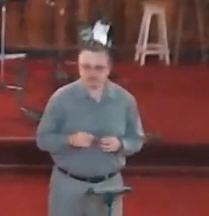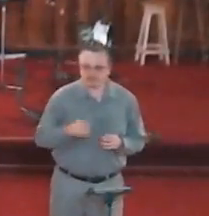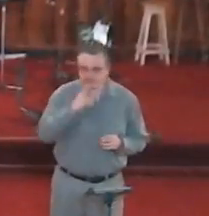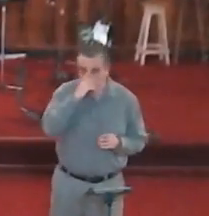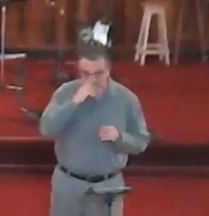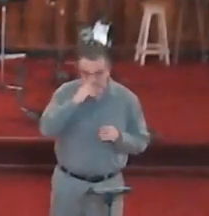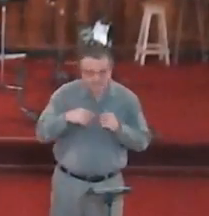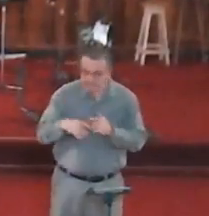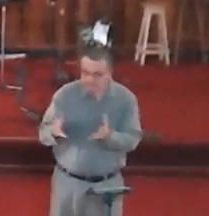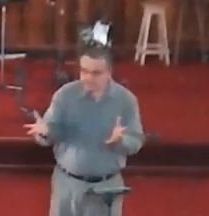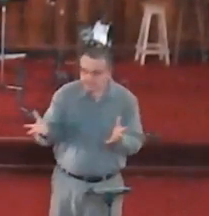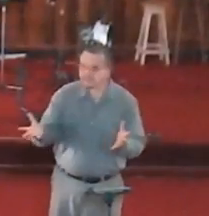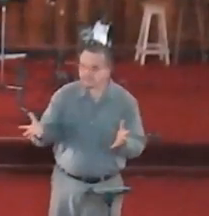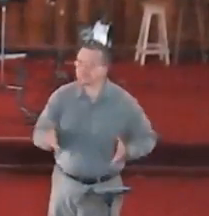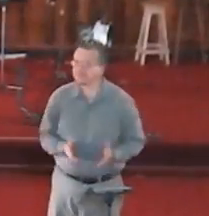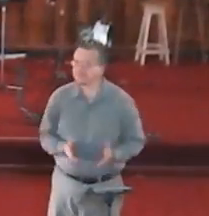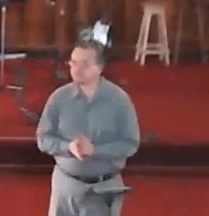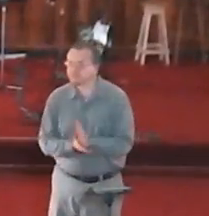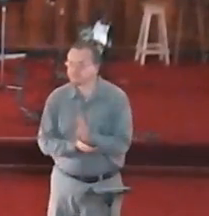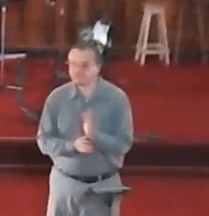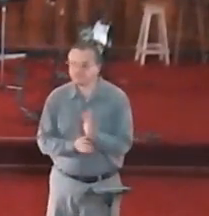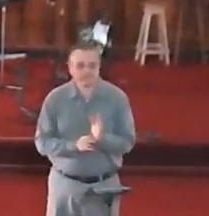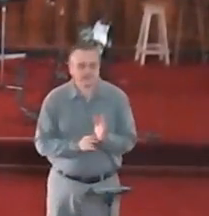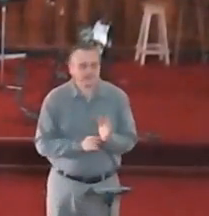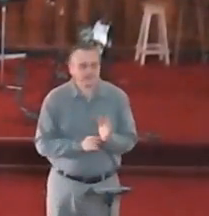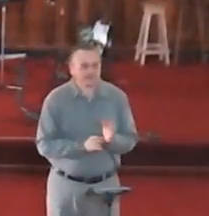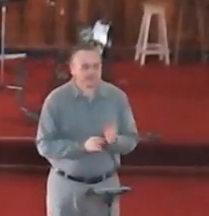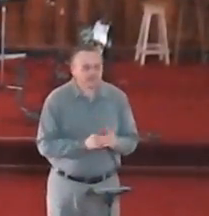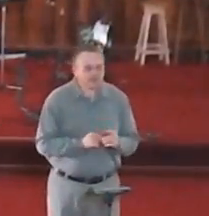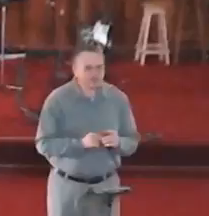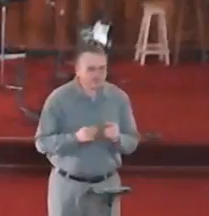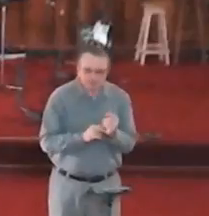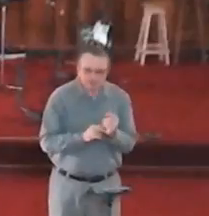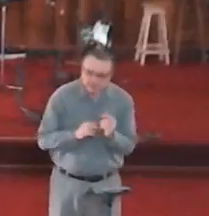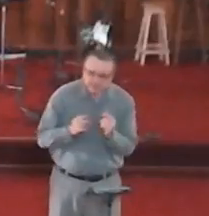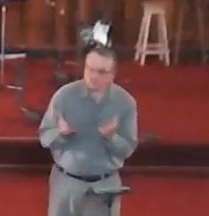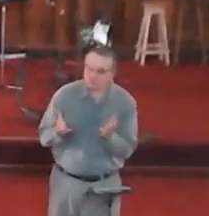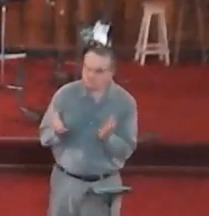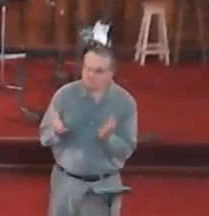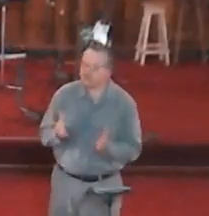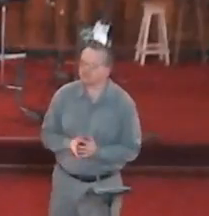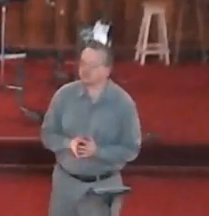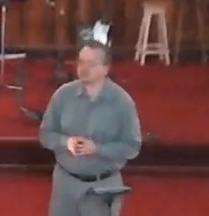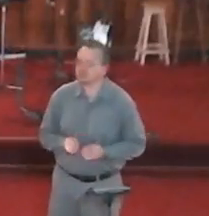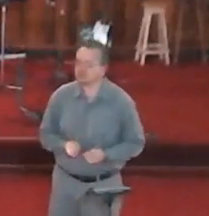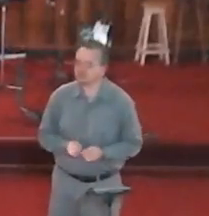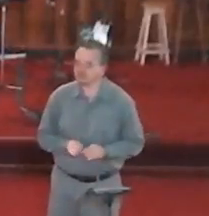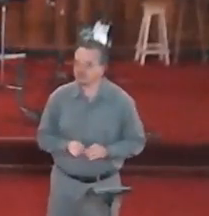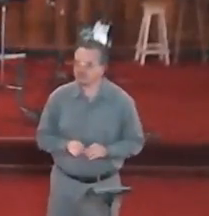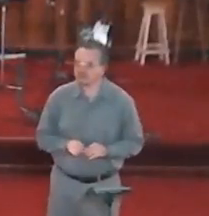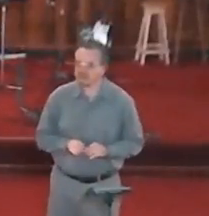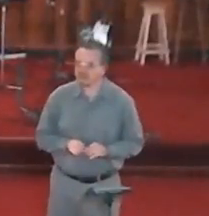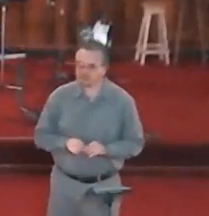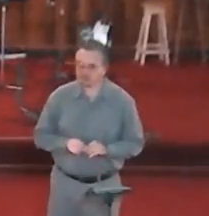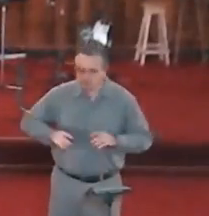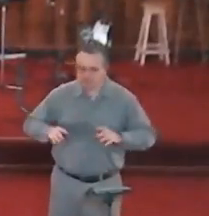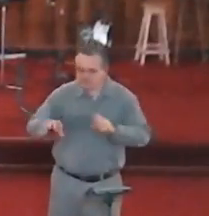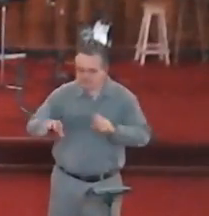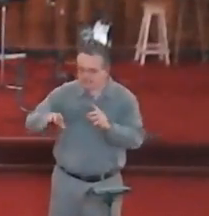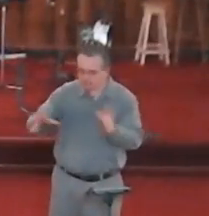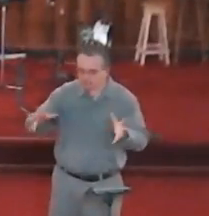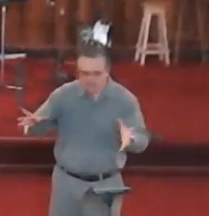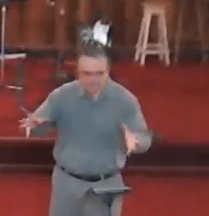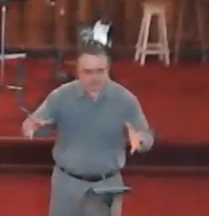say it like it is. Hablar las verdades. Speak out truth. Y eso no es malo. And there's nothing wrong with that. El problema